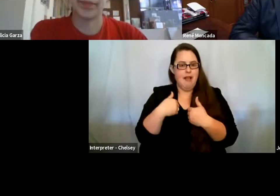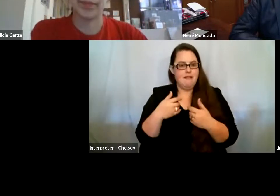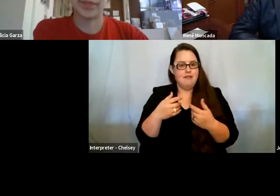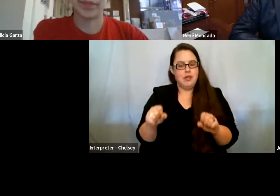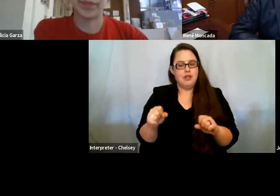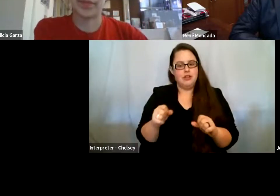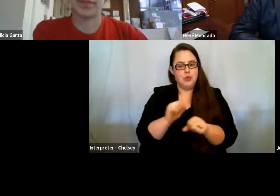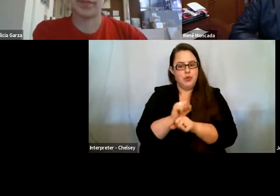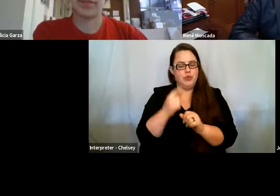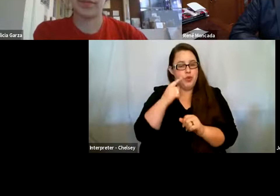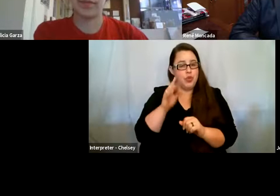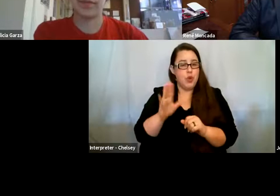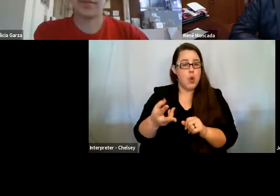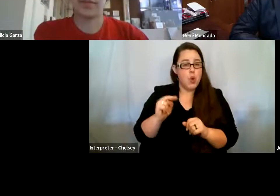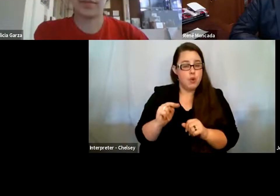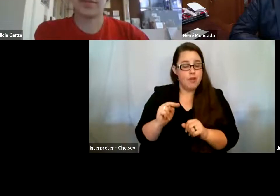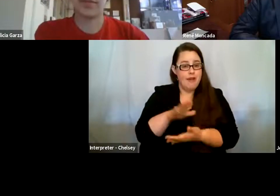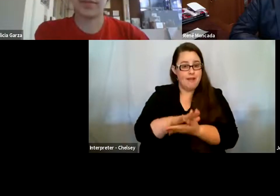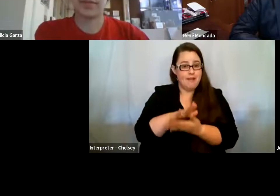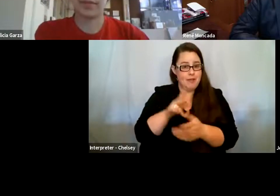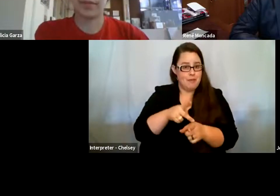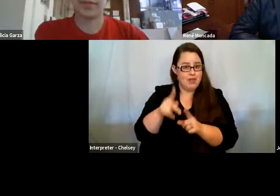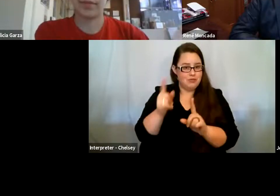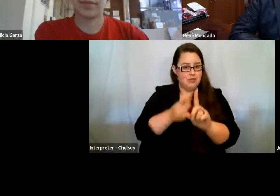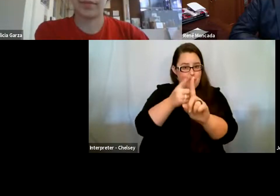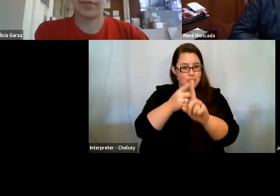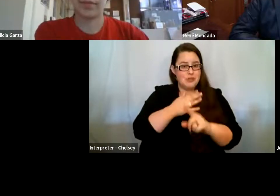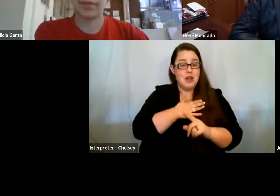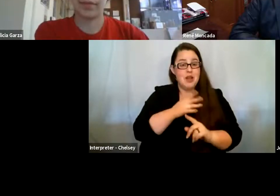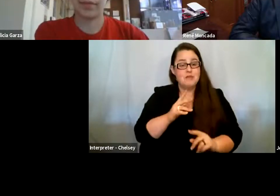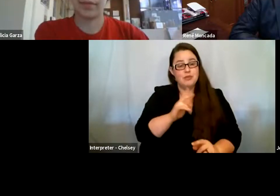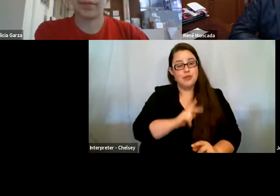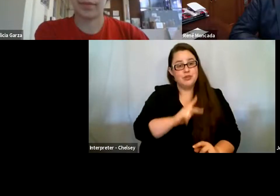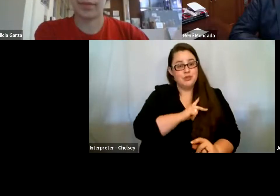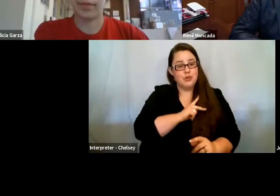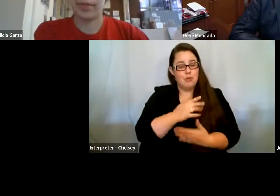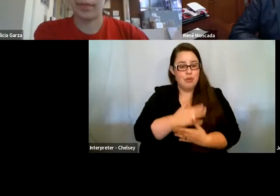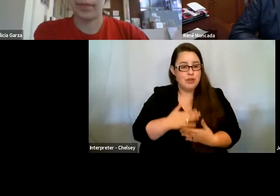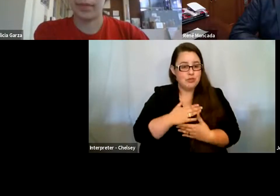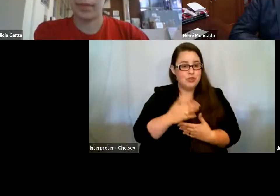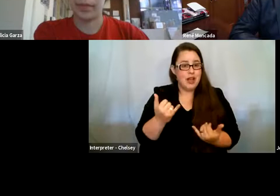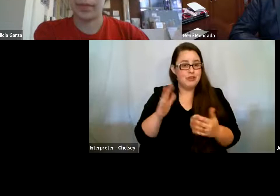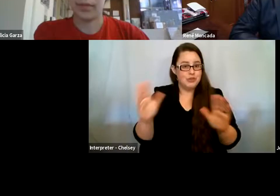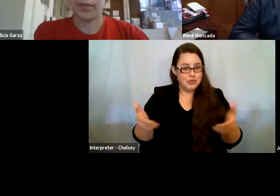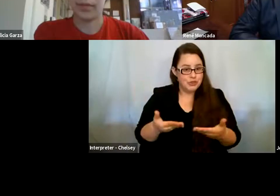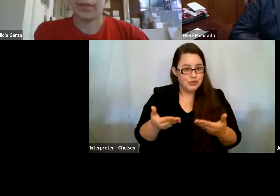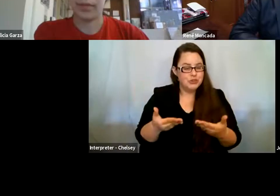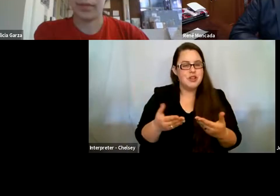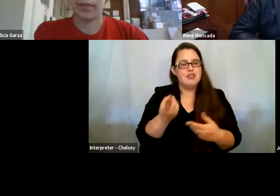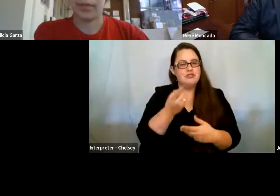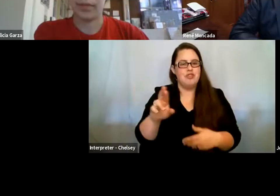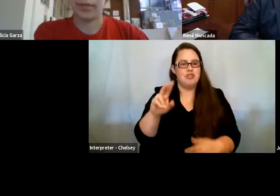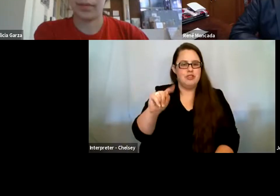and professional goals. It's my personal pleasure to now introduce you to Dr. Tiffany White.